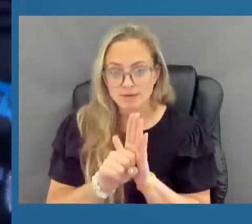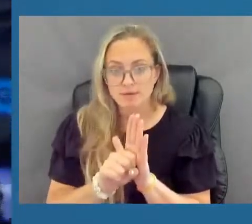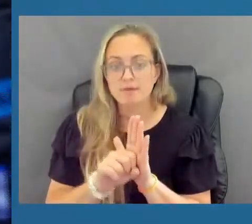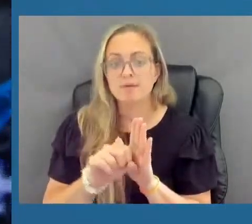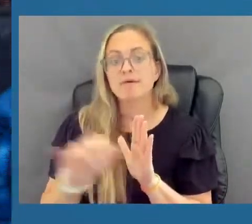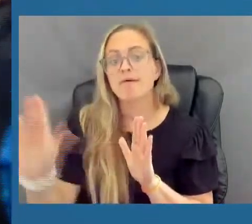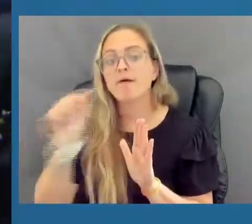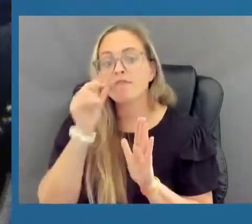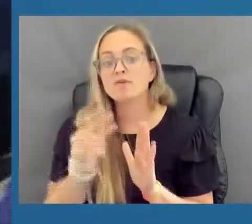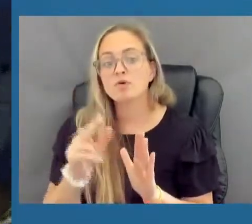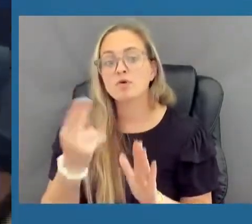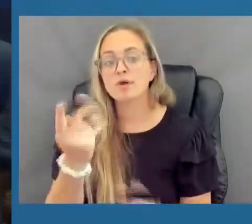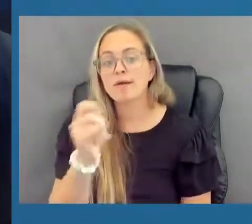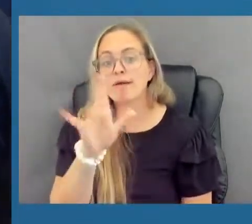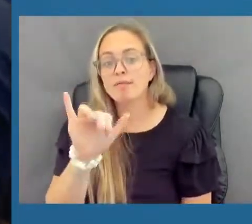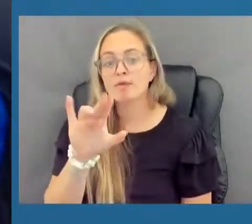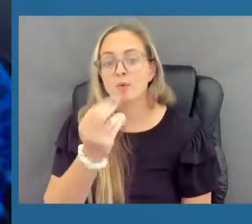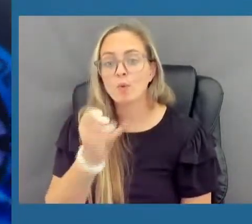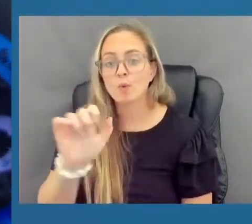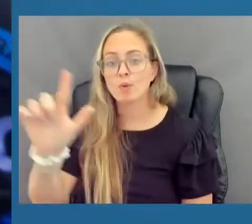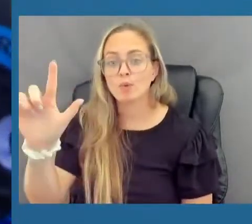Governor Kathy Hochul.